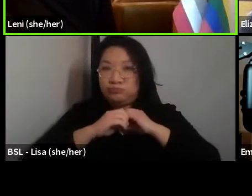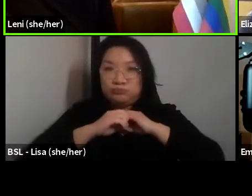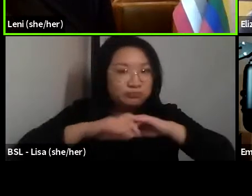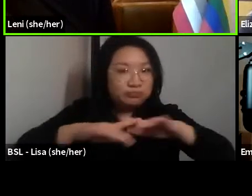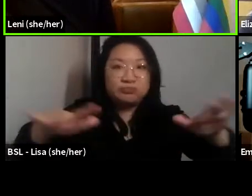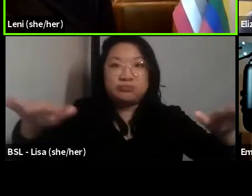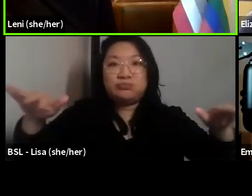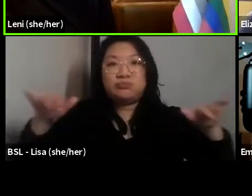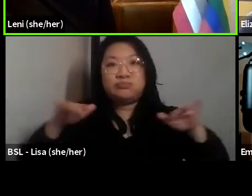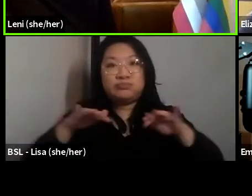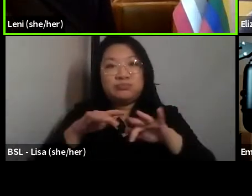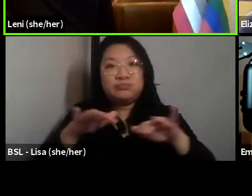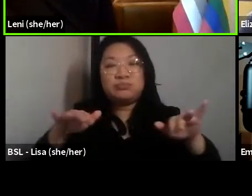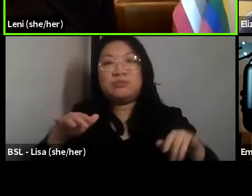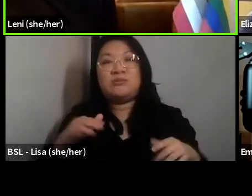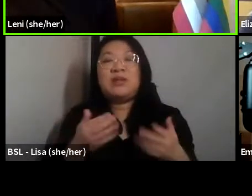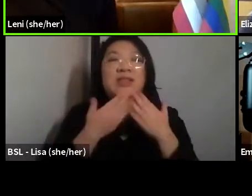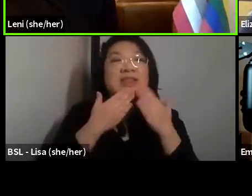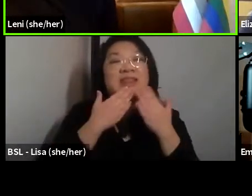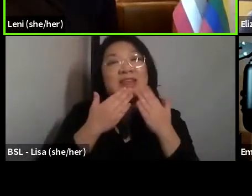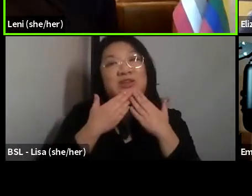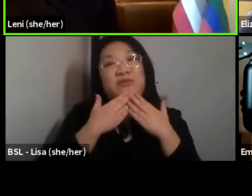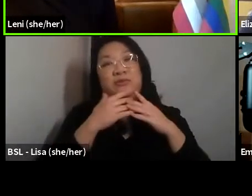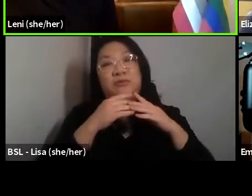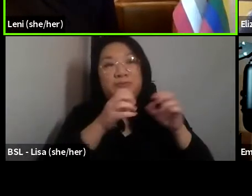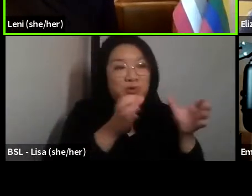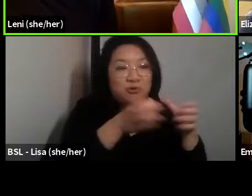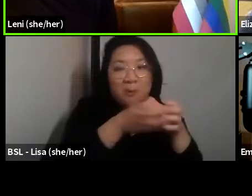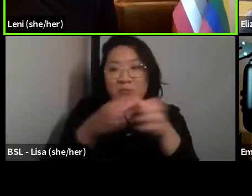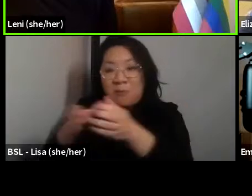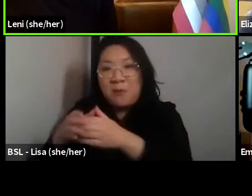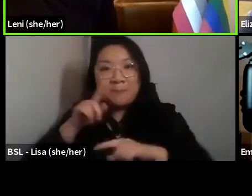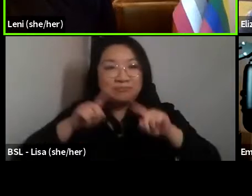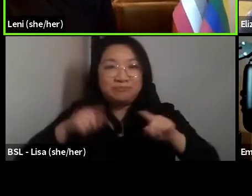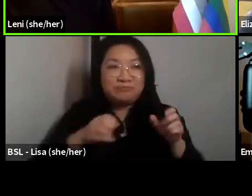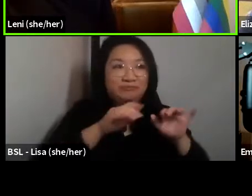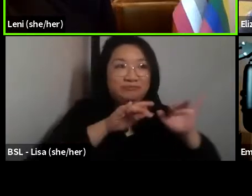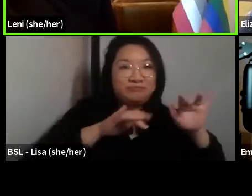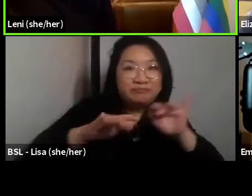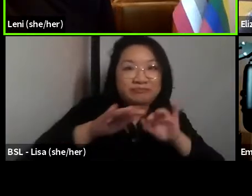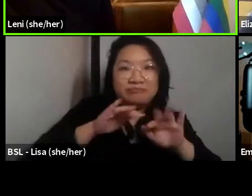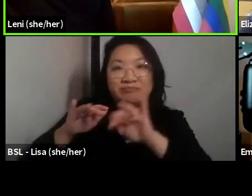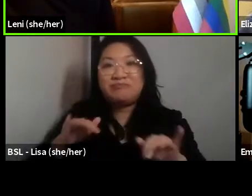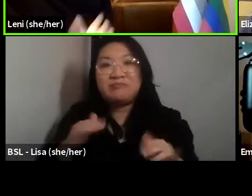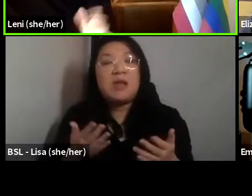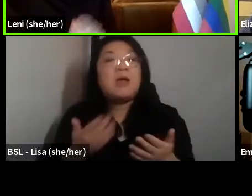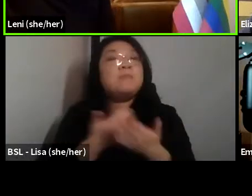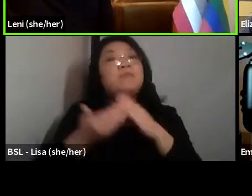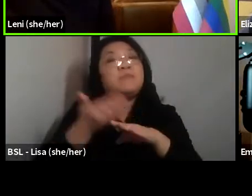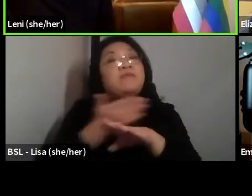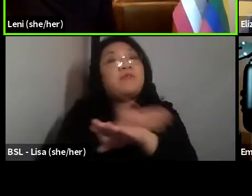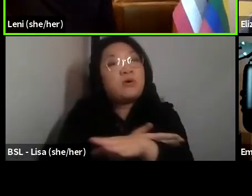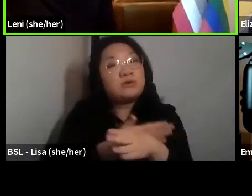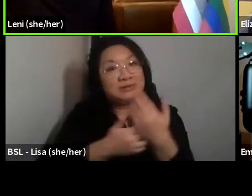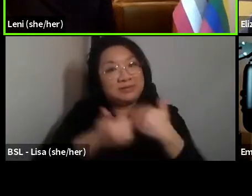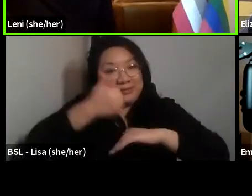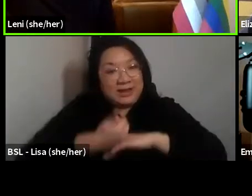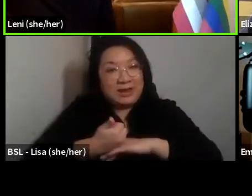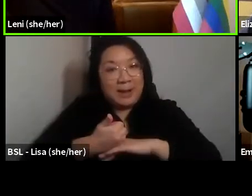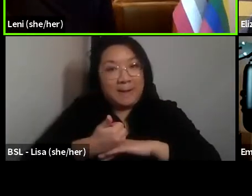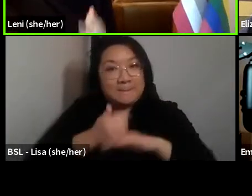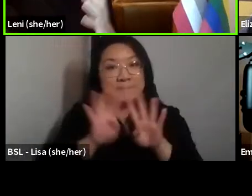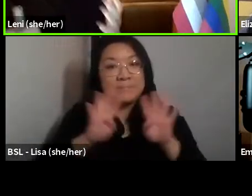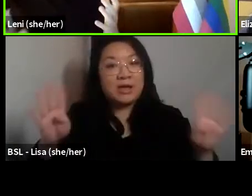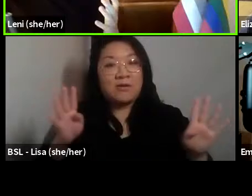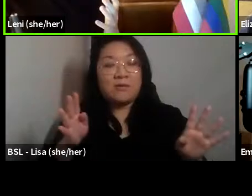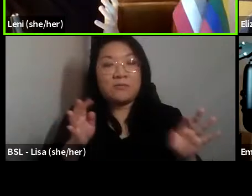in this room. So thank you very much for being here tonight. Before we set up this panel, we went live, we asked you each